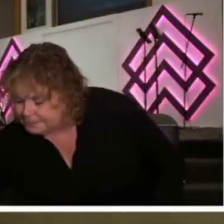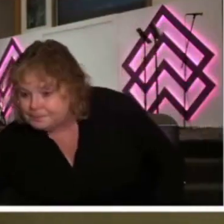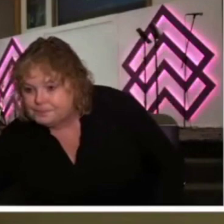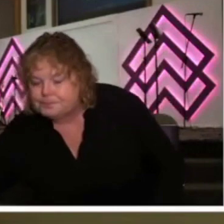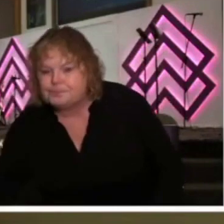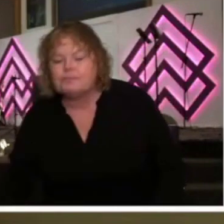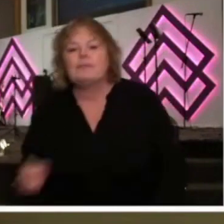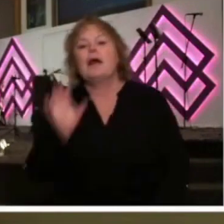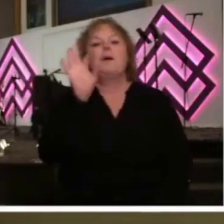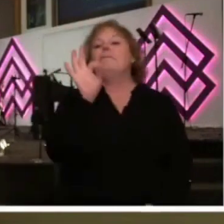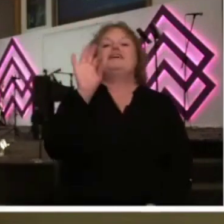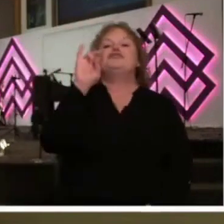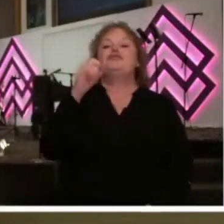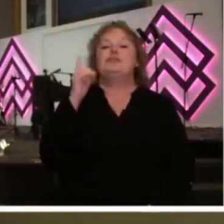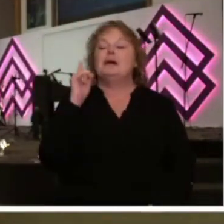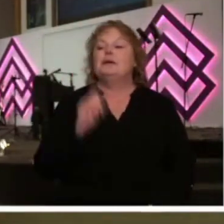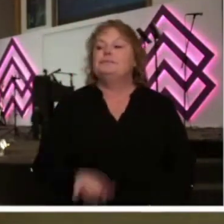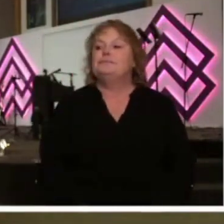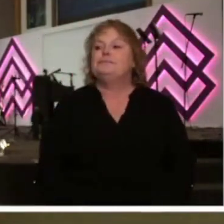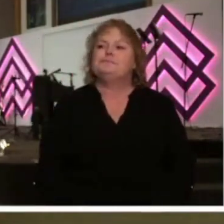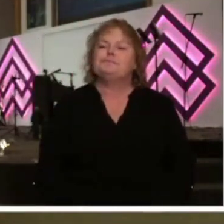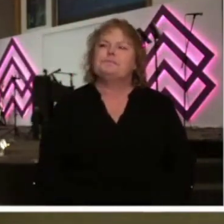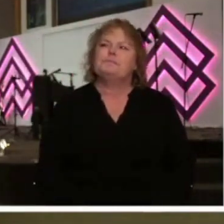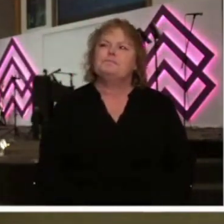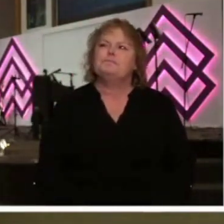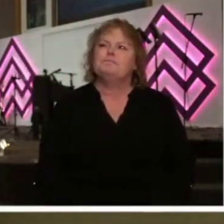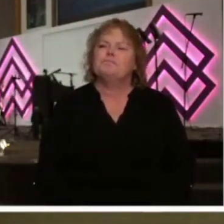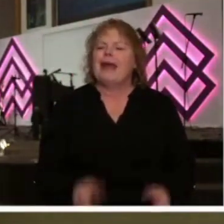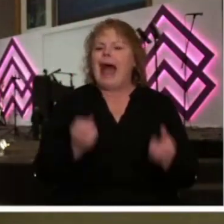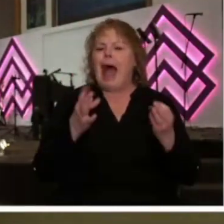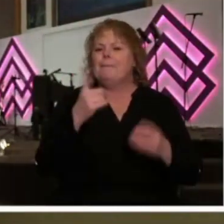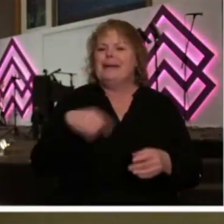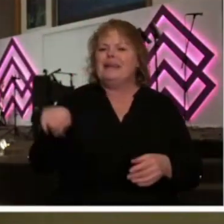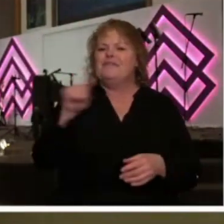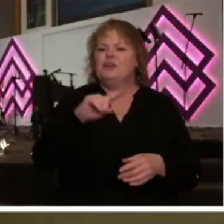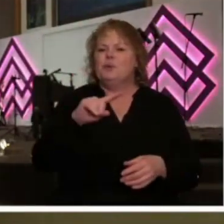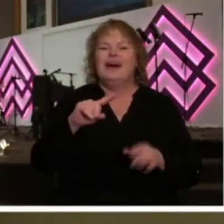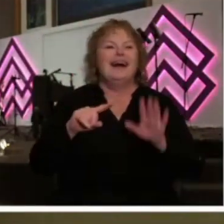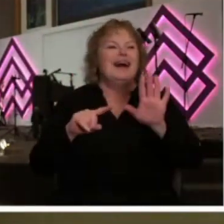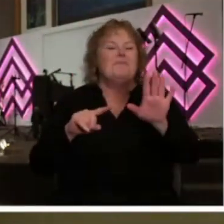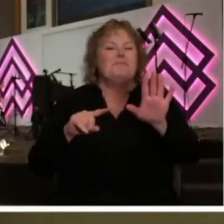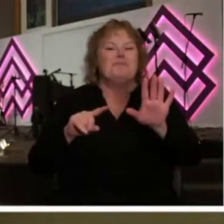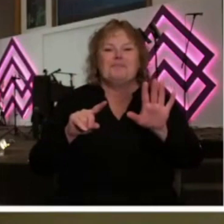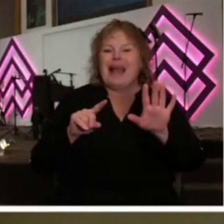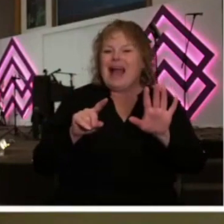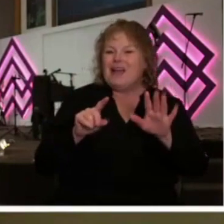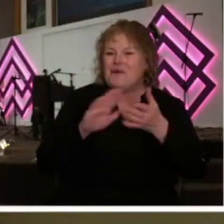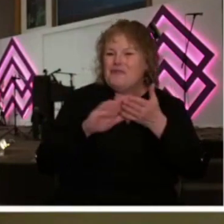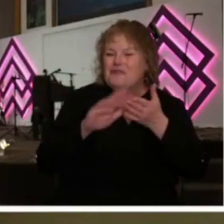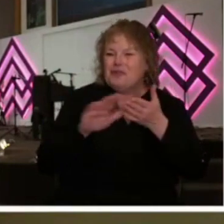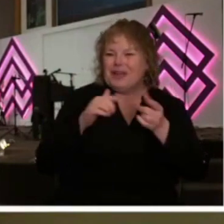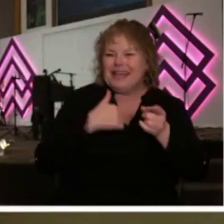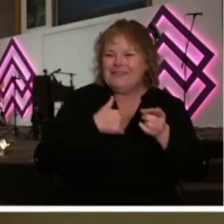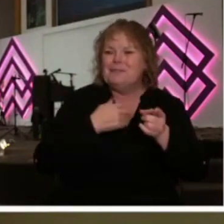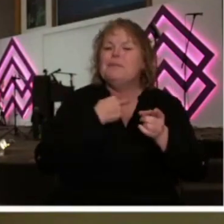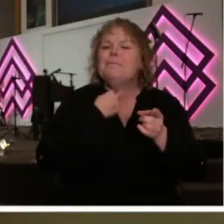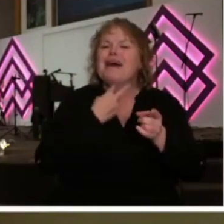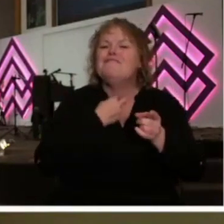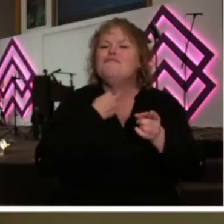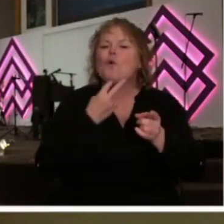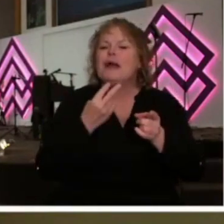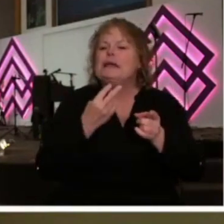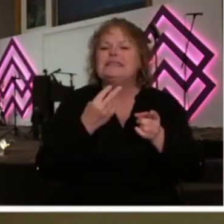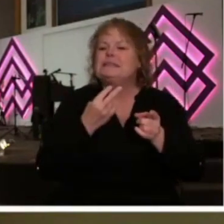How many of you, and you have to forgive me, today's the first day I've had a voice back all week, and so